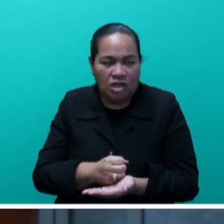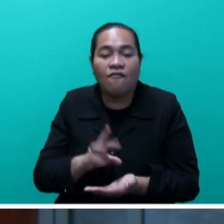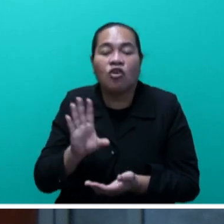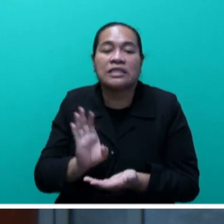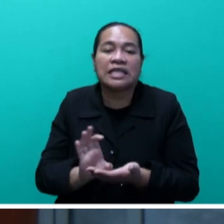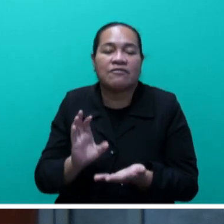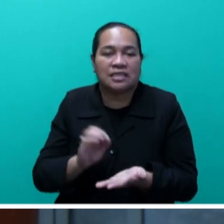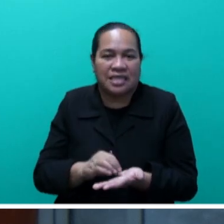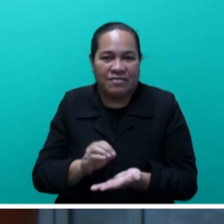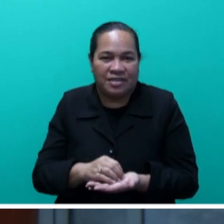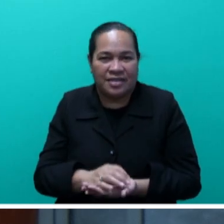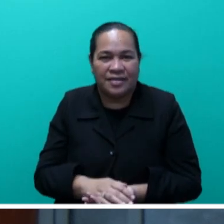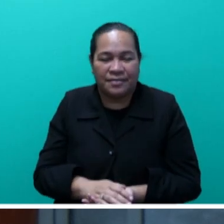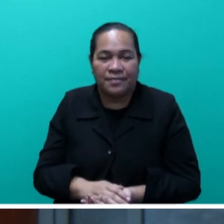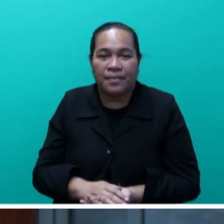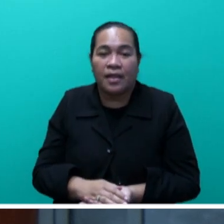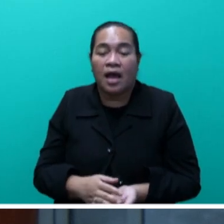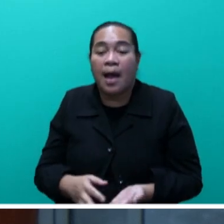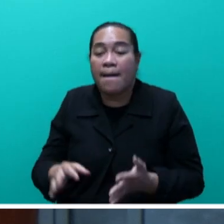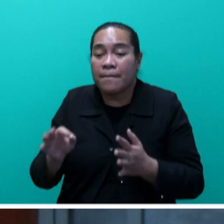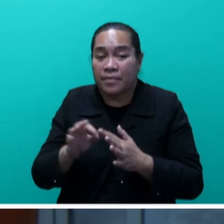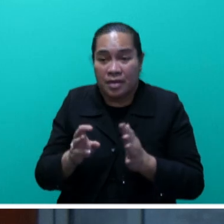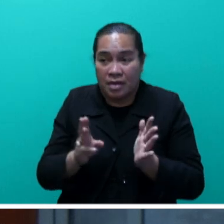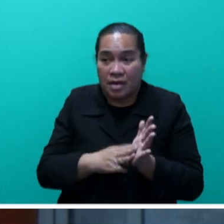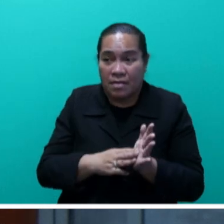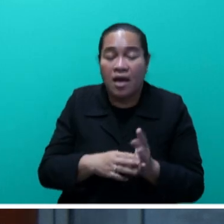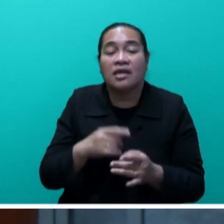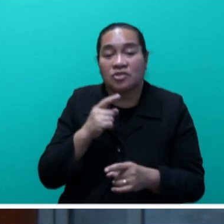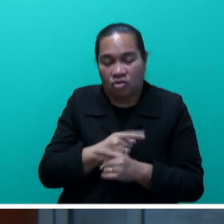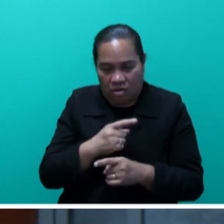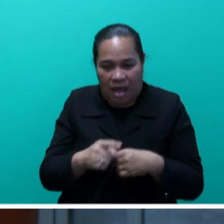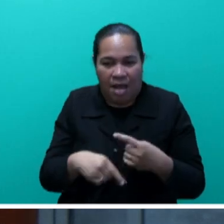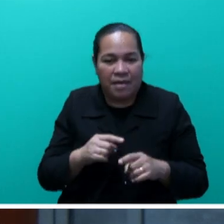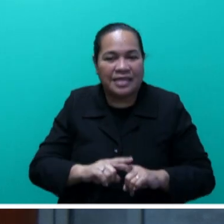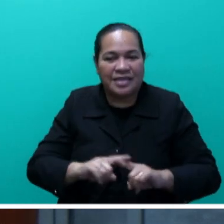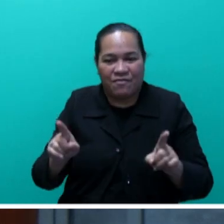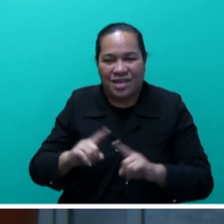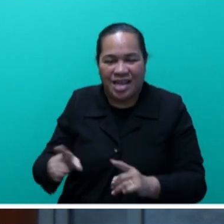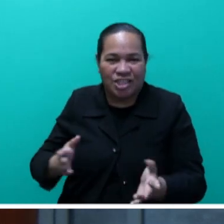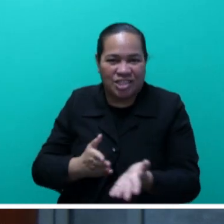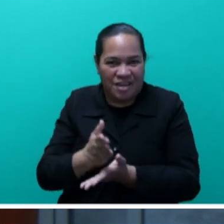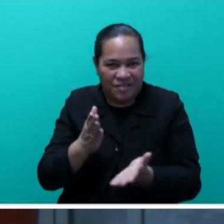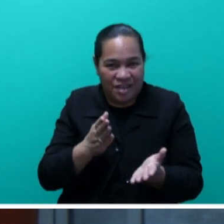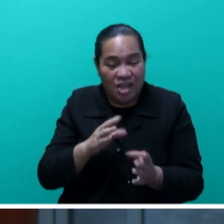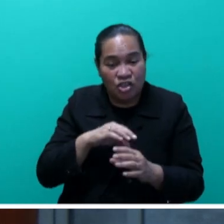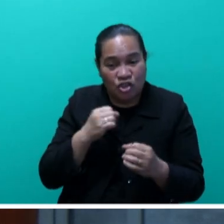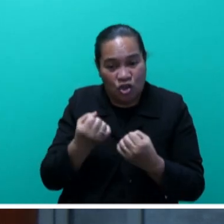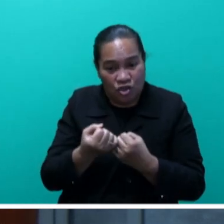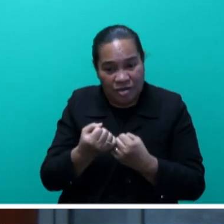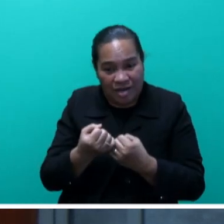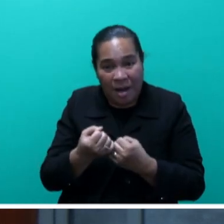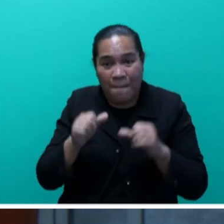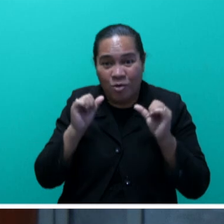servants. Honourable Prime Minister earlier talked about the different services, different social protection